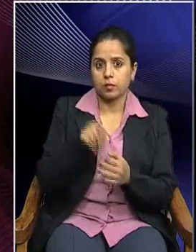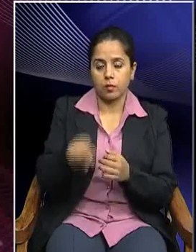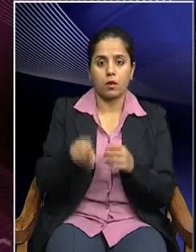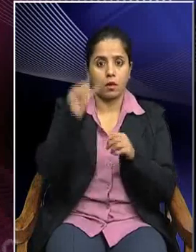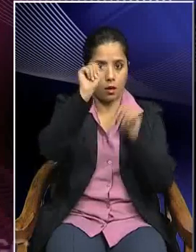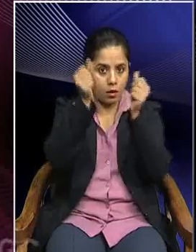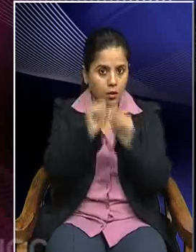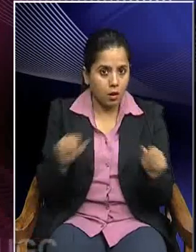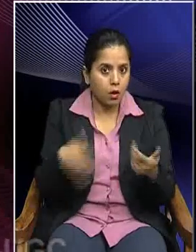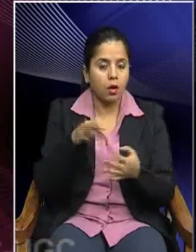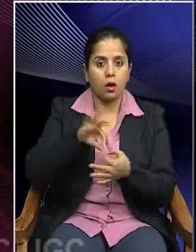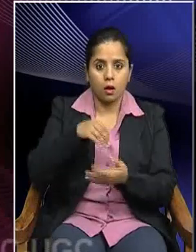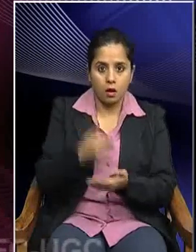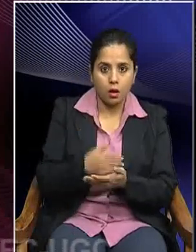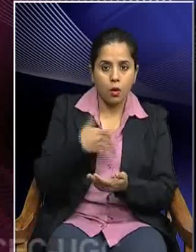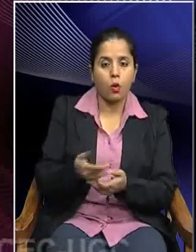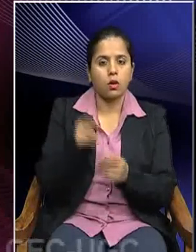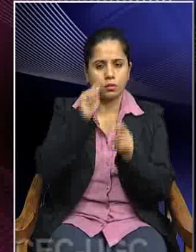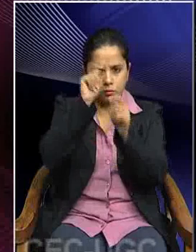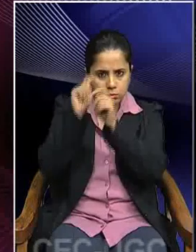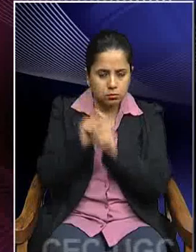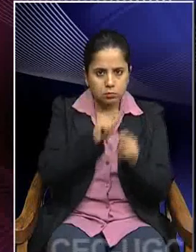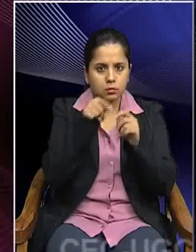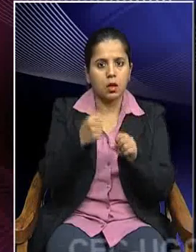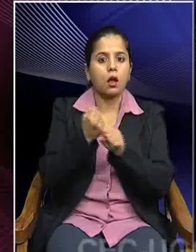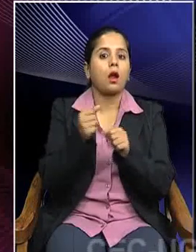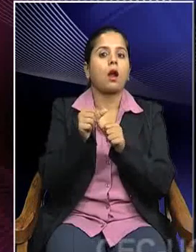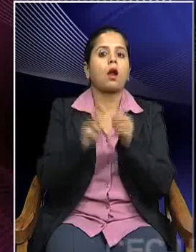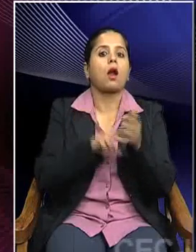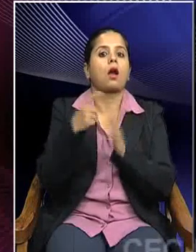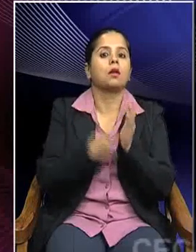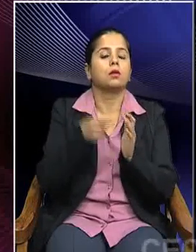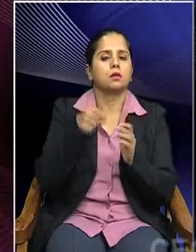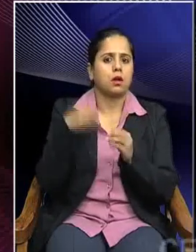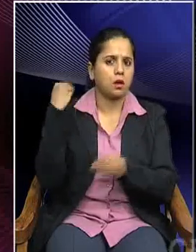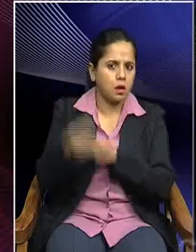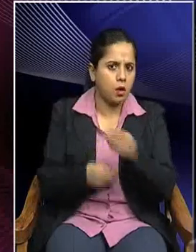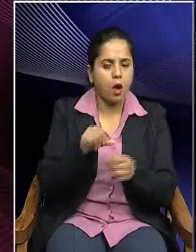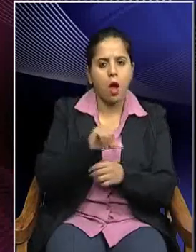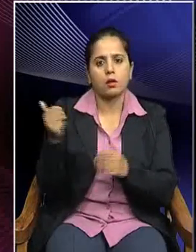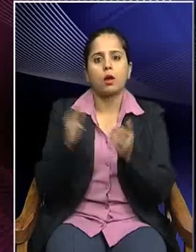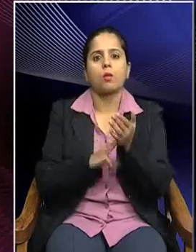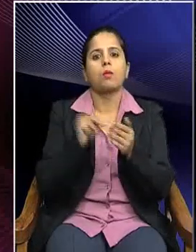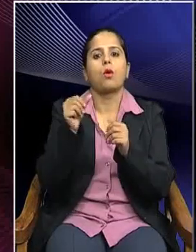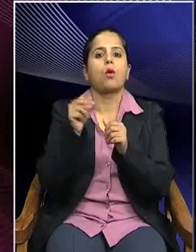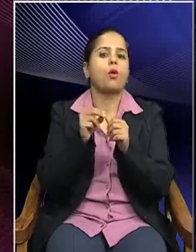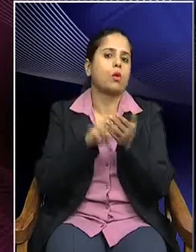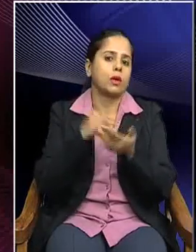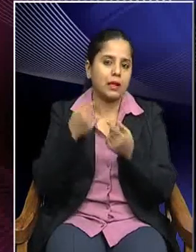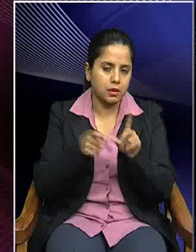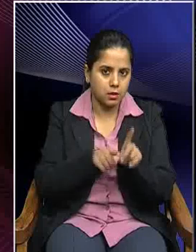sculptures of Buddha carved in Gandhar tradition, but several other monasteries,